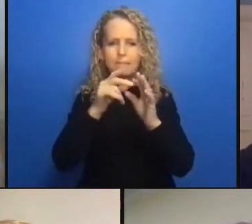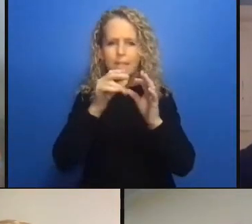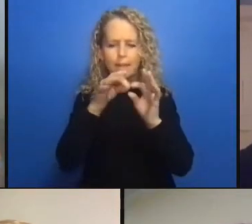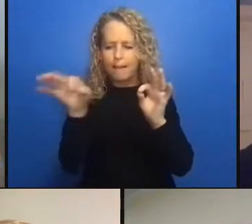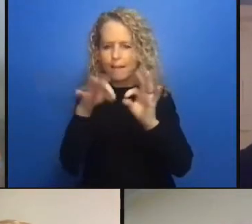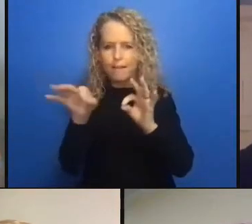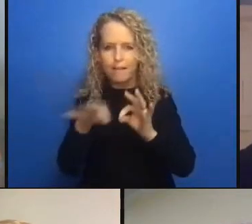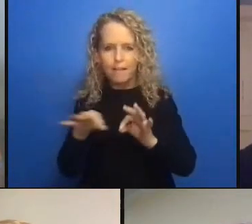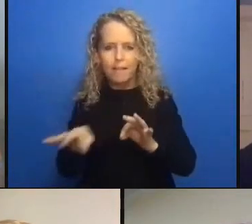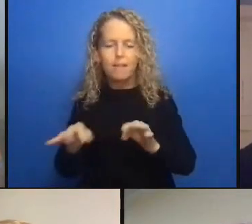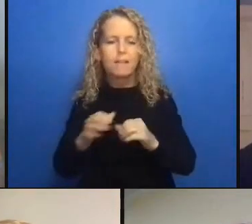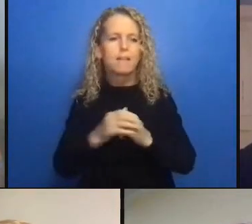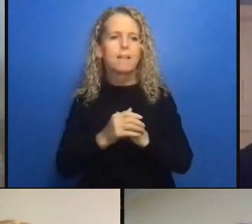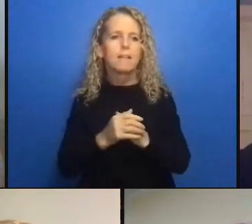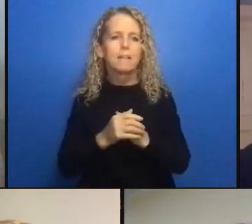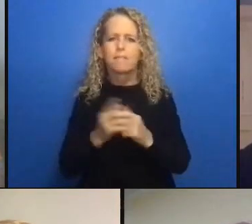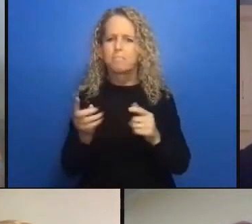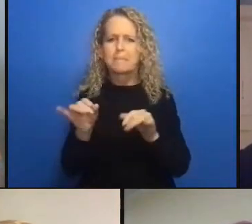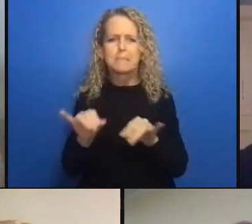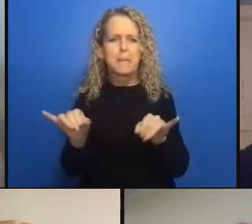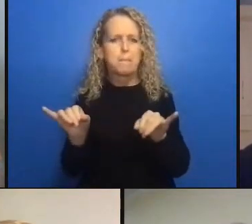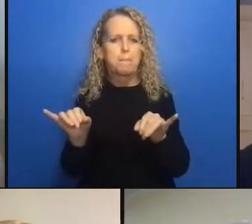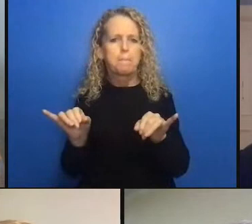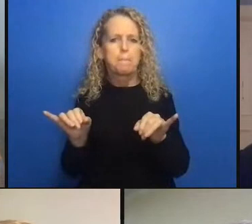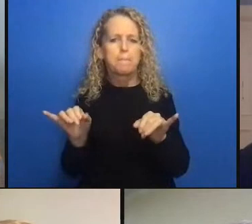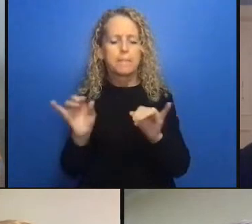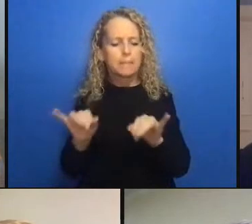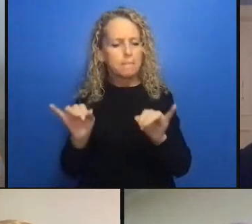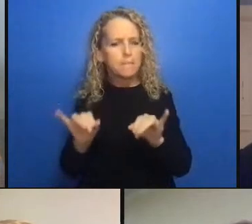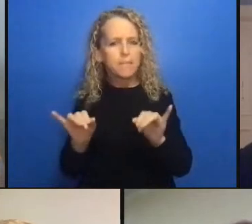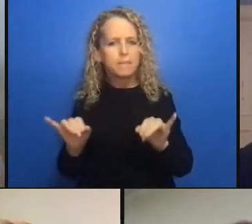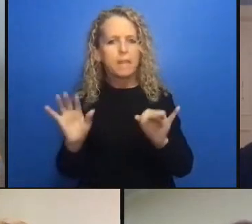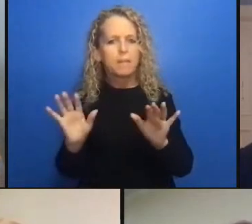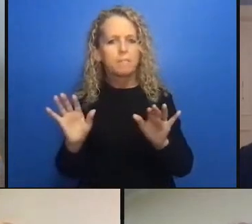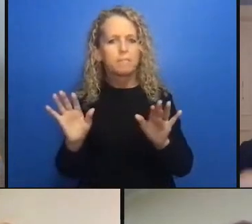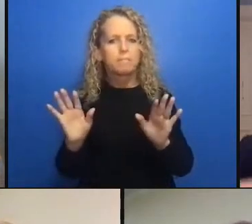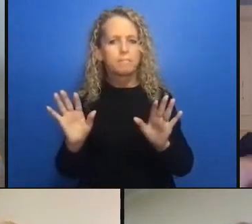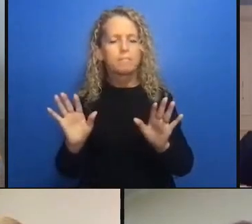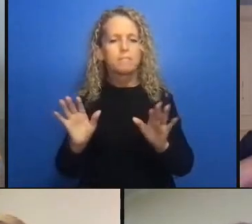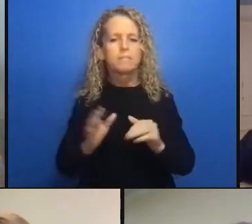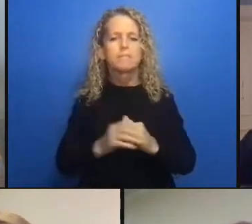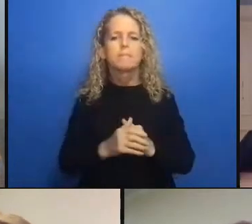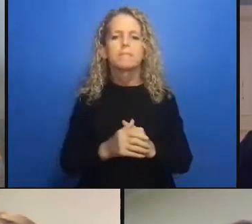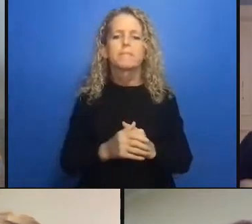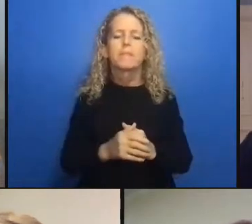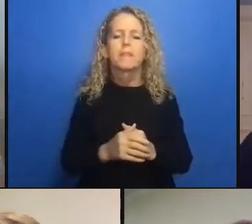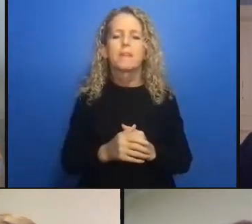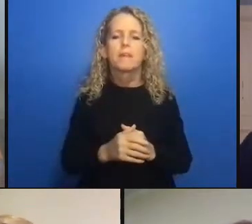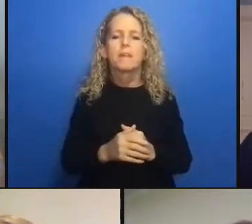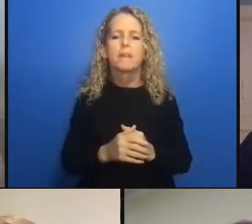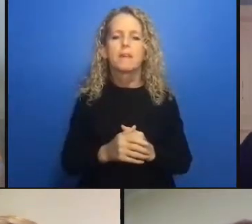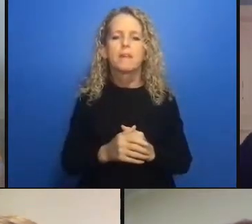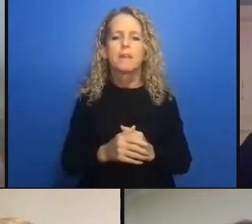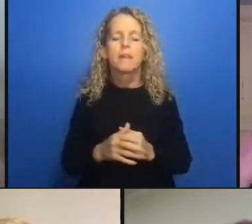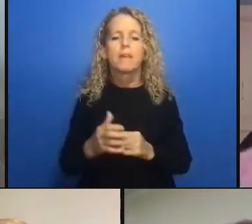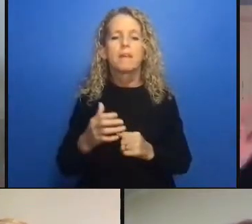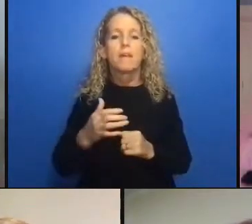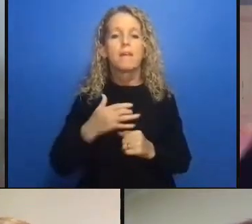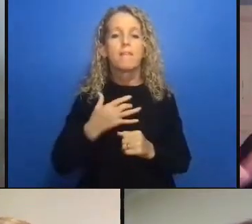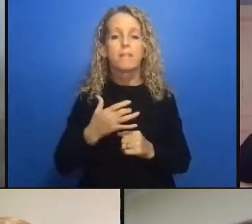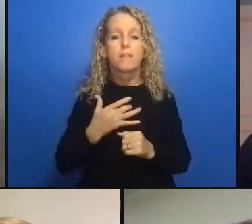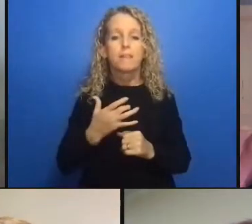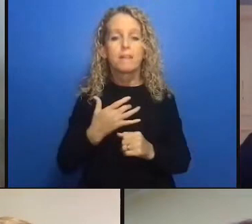issues and approaches stay remarkably the same. What there's a kind of chatter as the